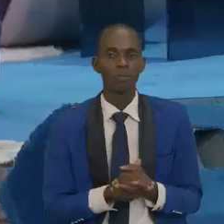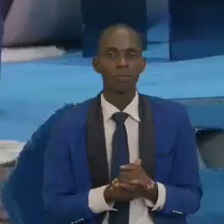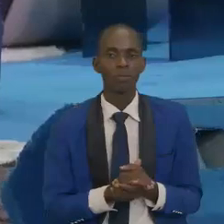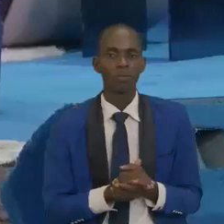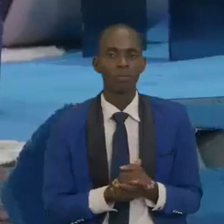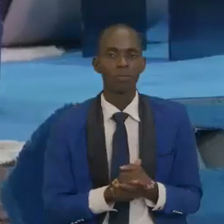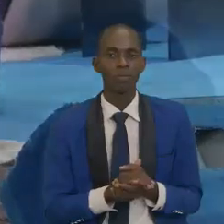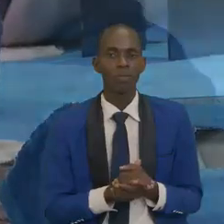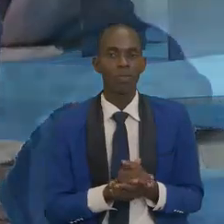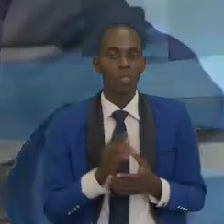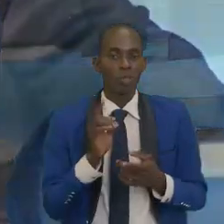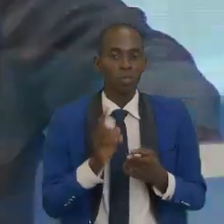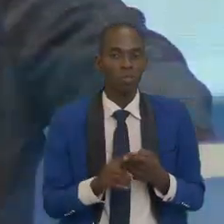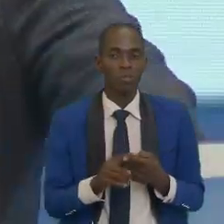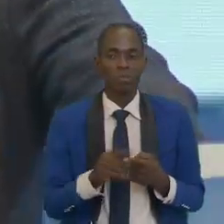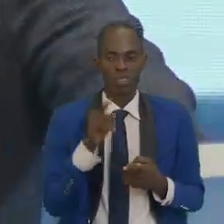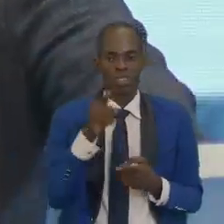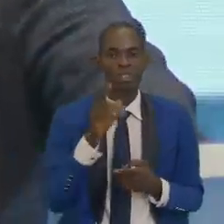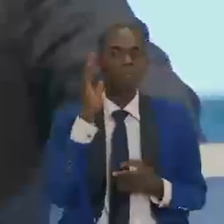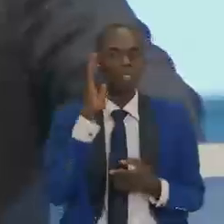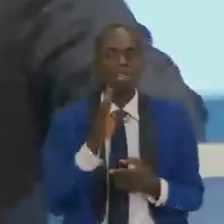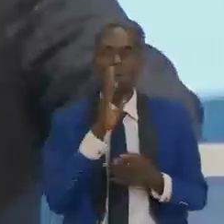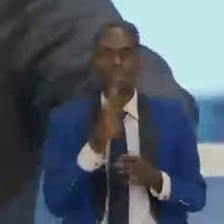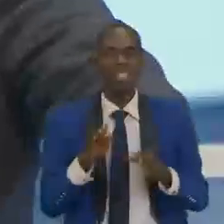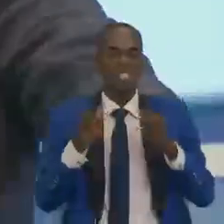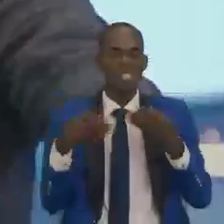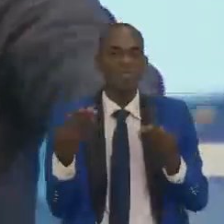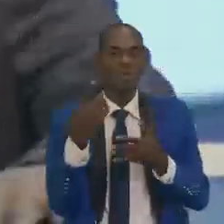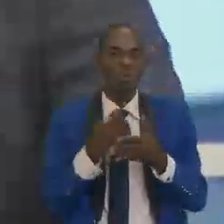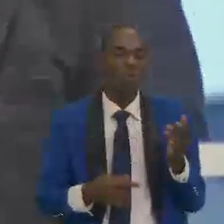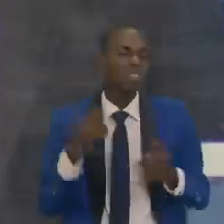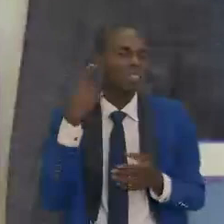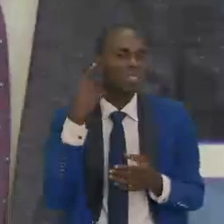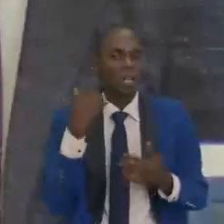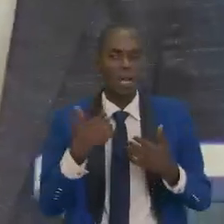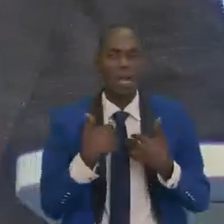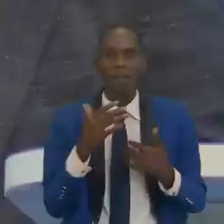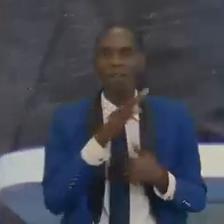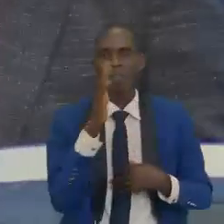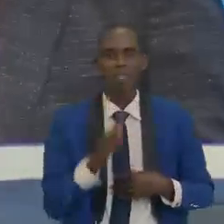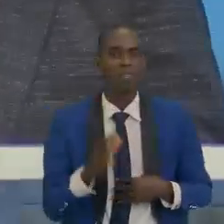to him shall be given what ear has never heard.